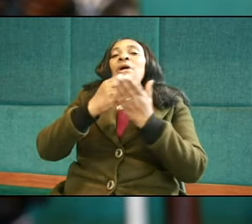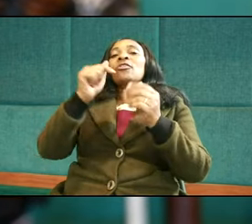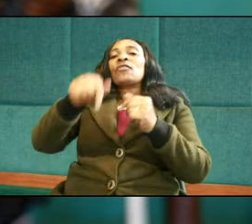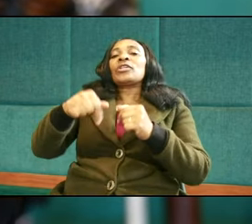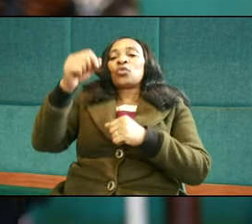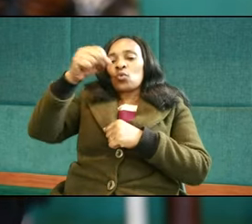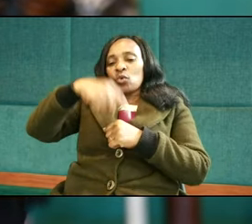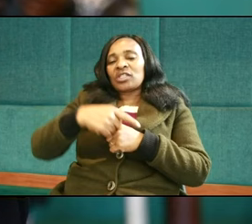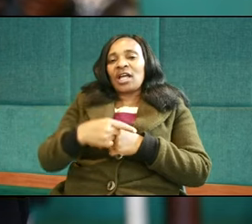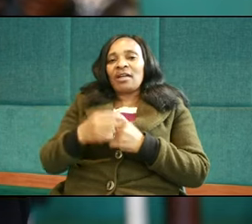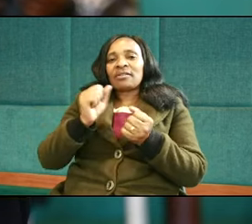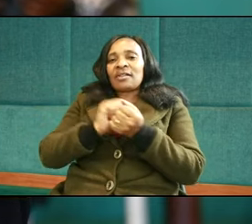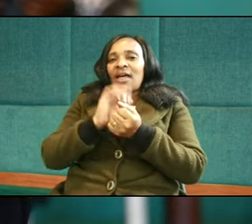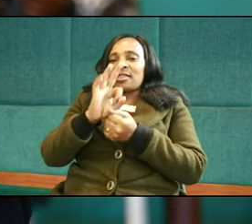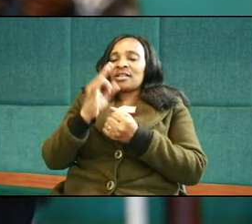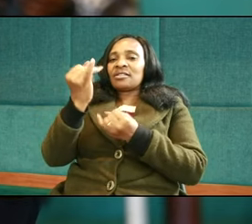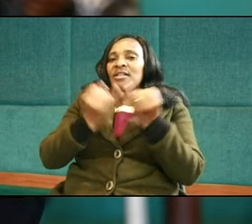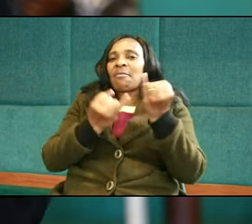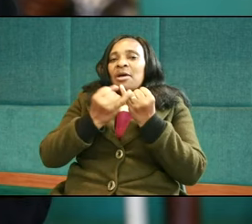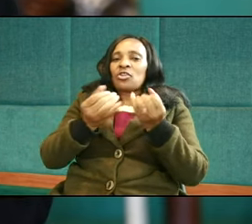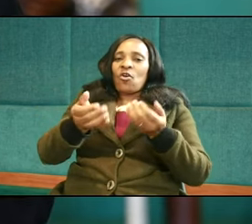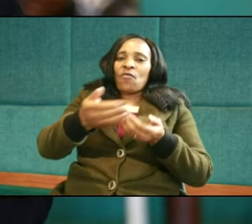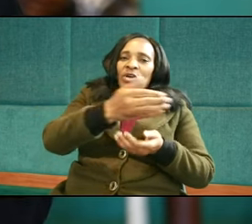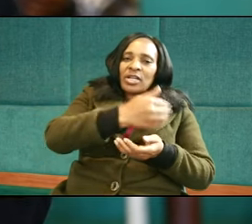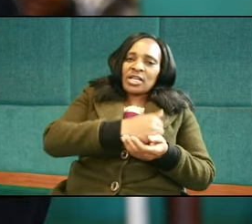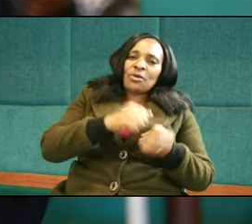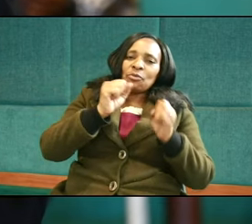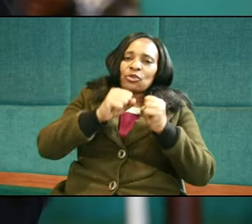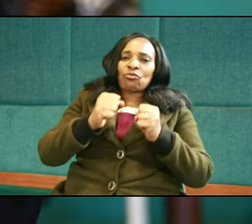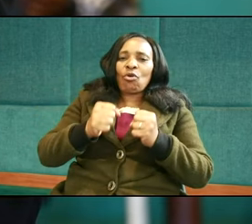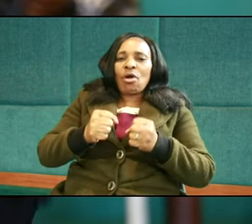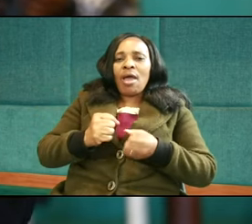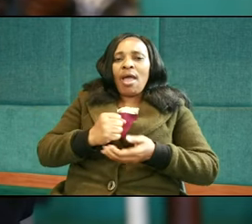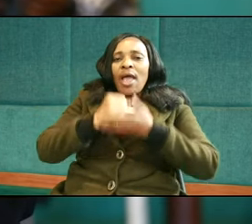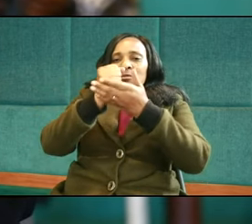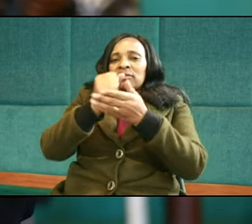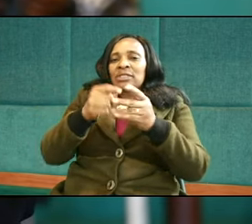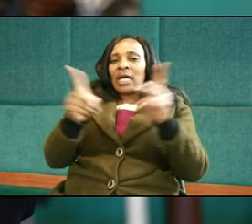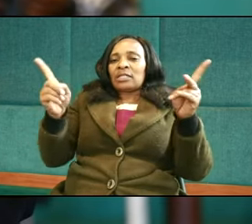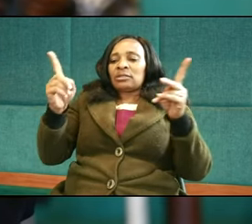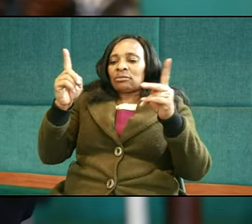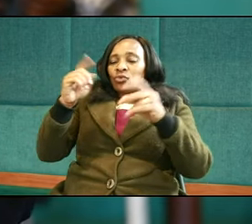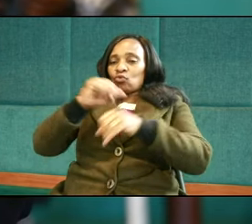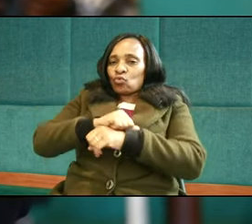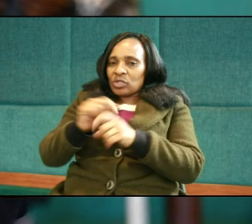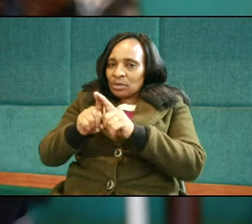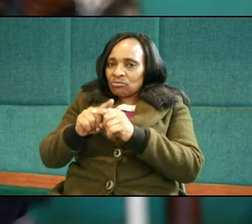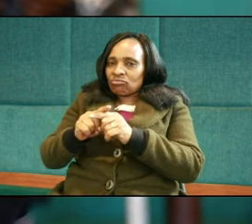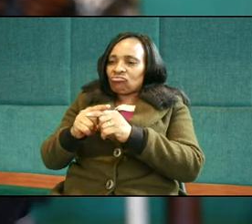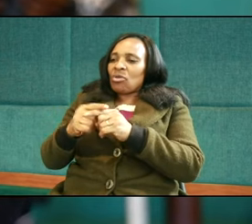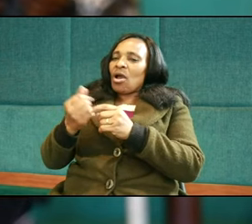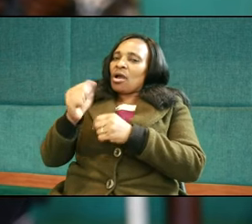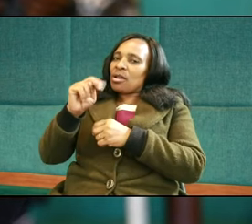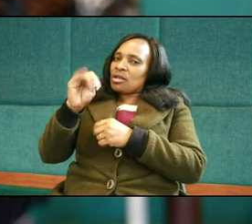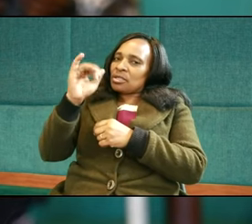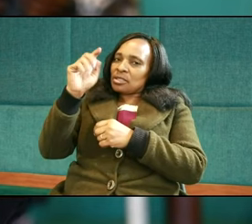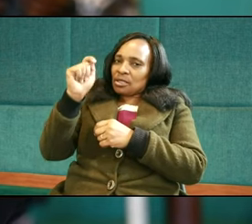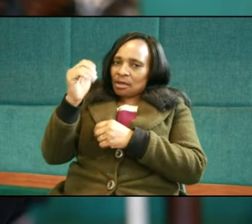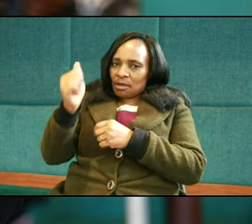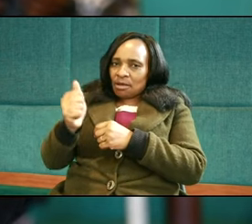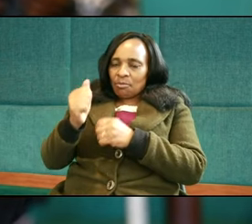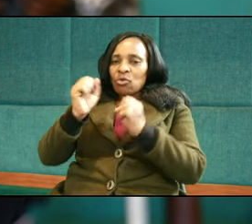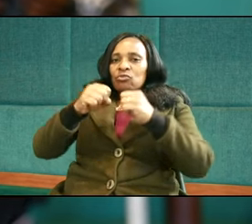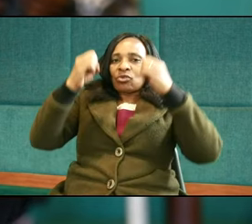Part of this quarter's 13th Sabbath offering will help establish a school where children like Amita could study in